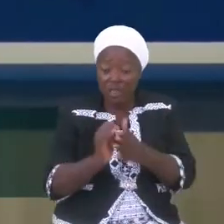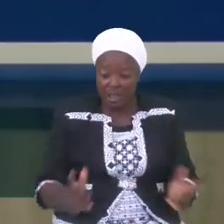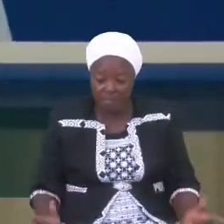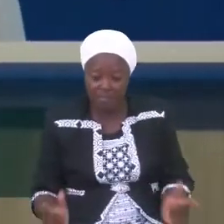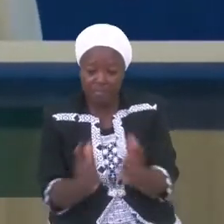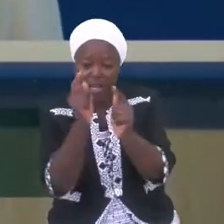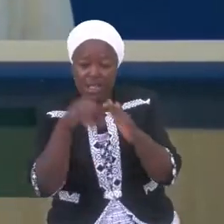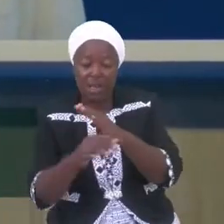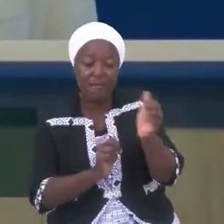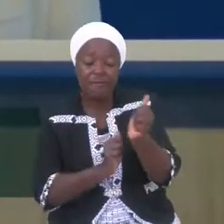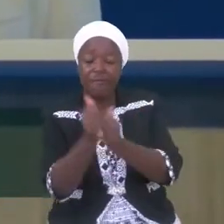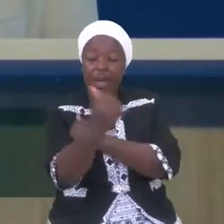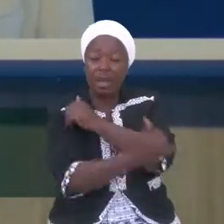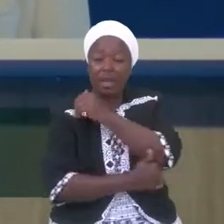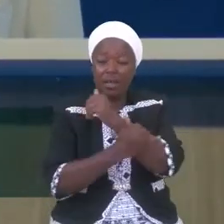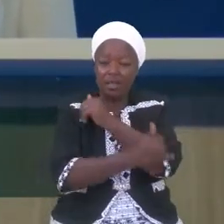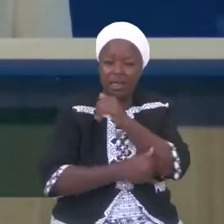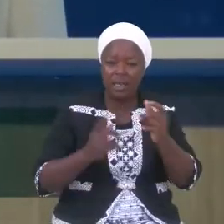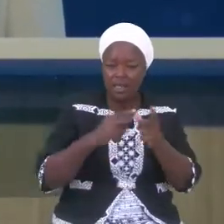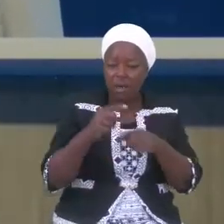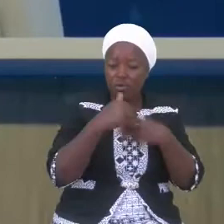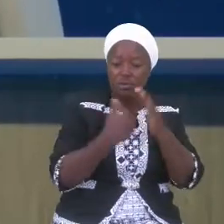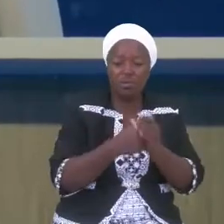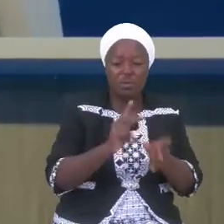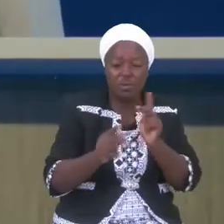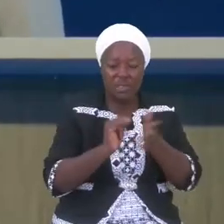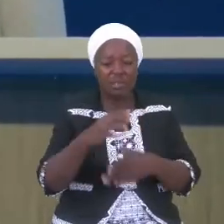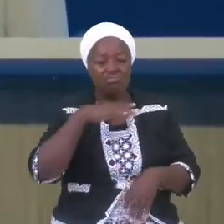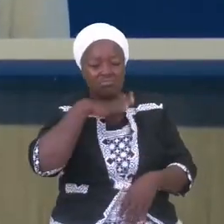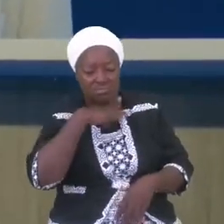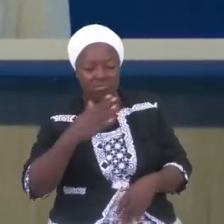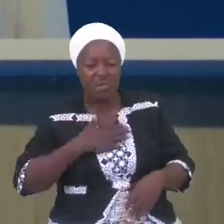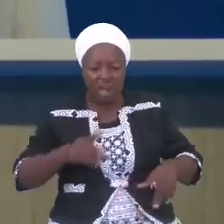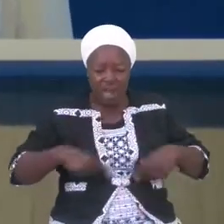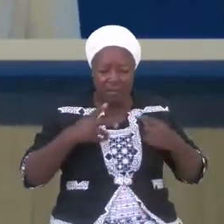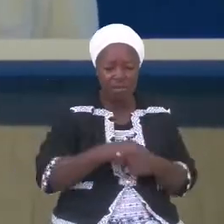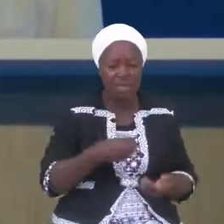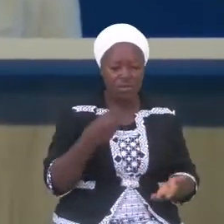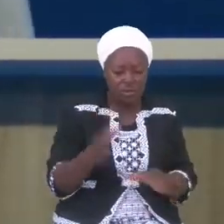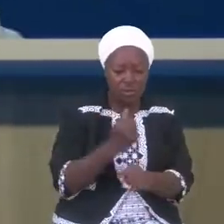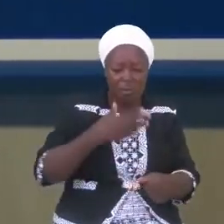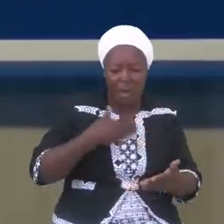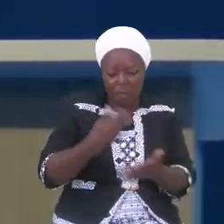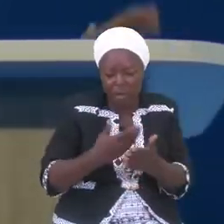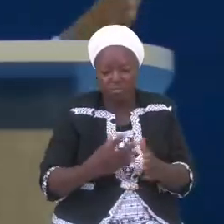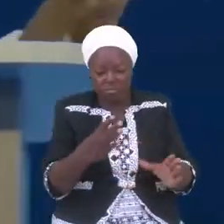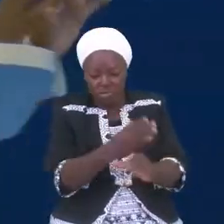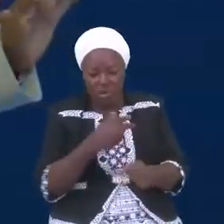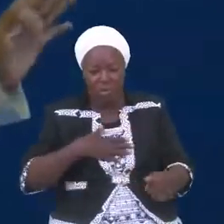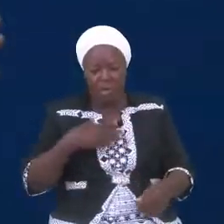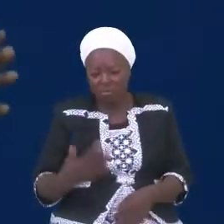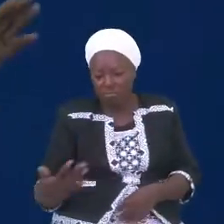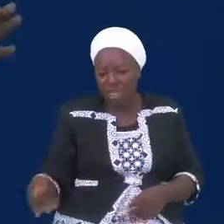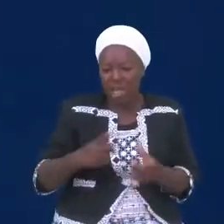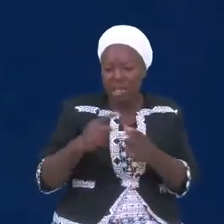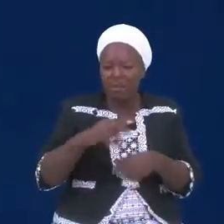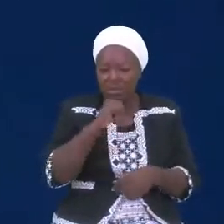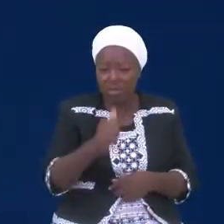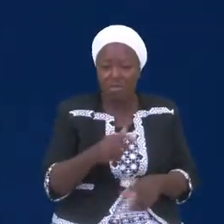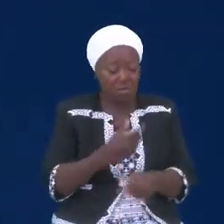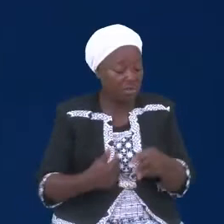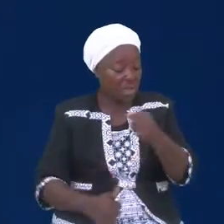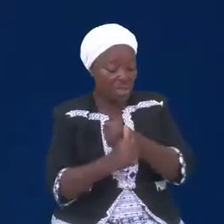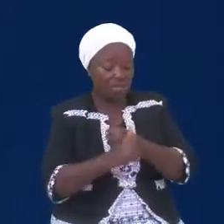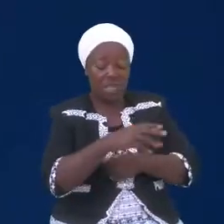I won't accuse them that they polluted me. They took my money. They took my property. I will not accuse